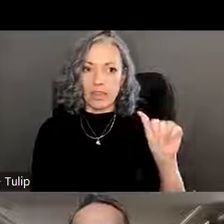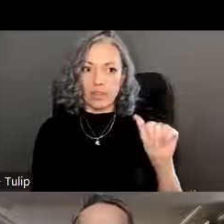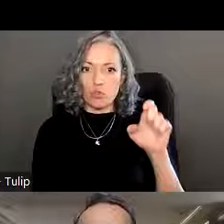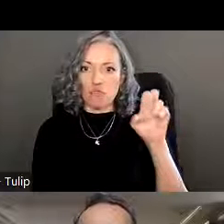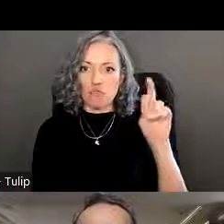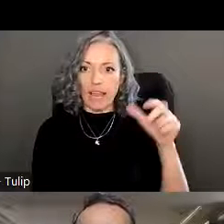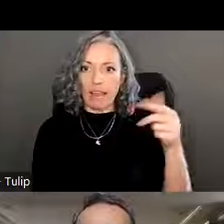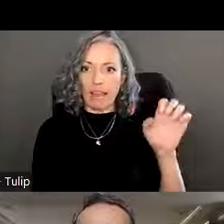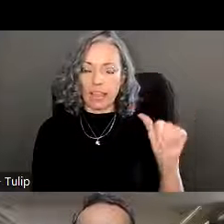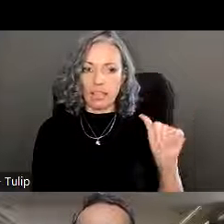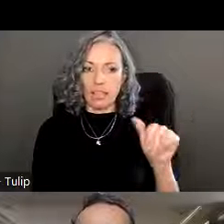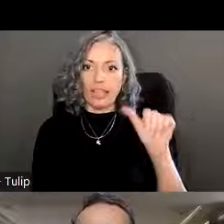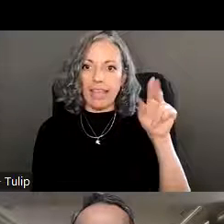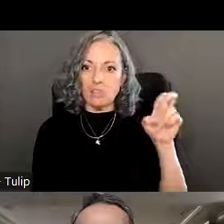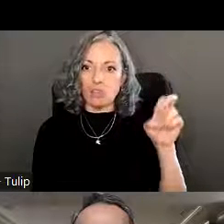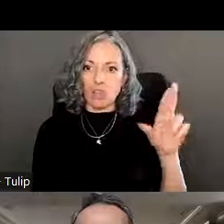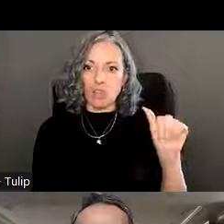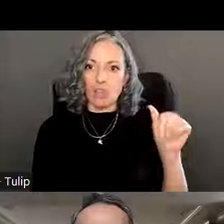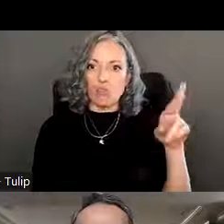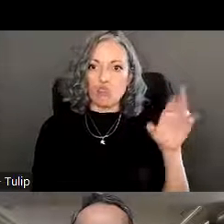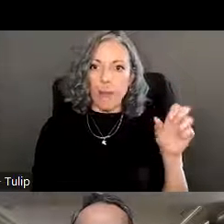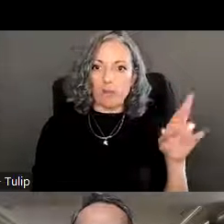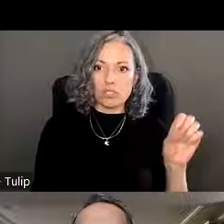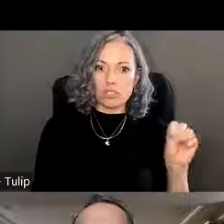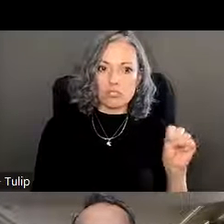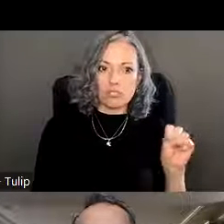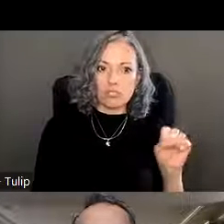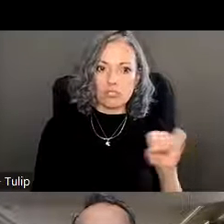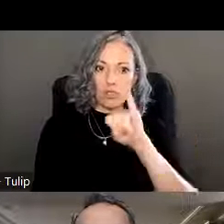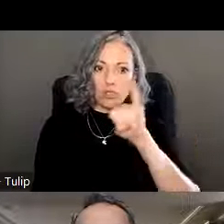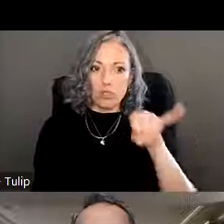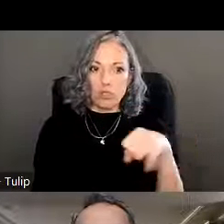Andrea Roberts. Here. Julie Solier.